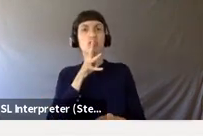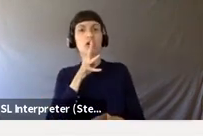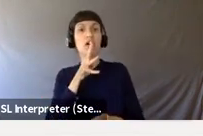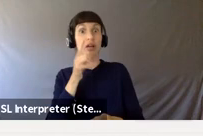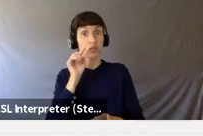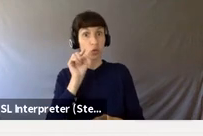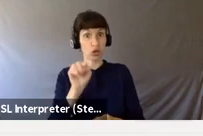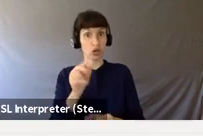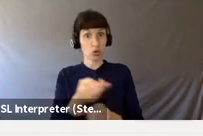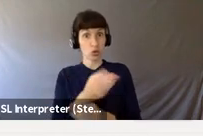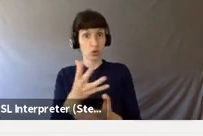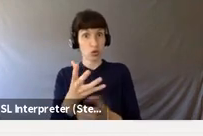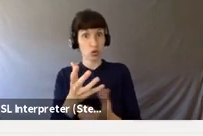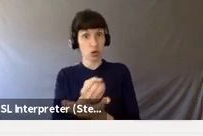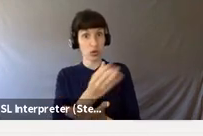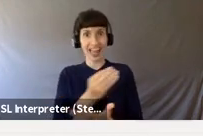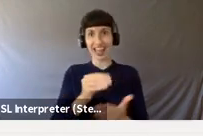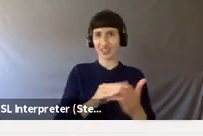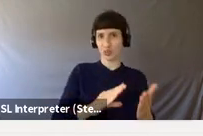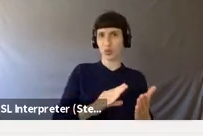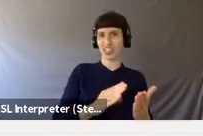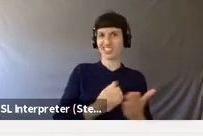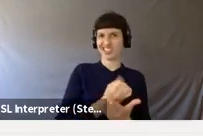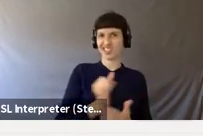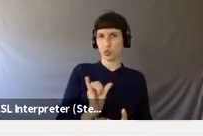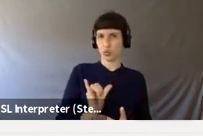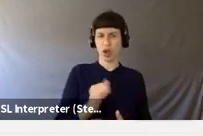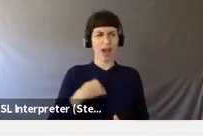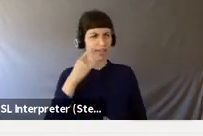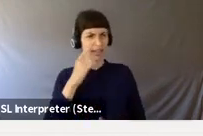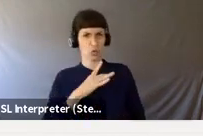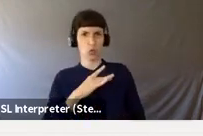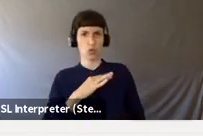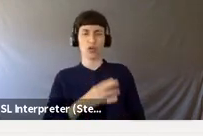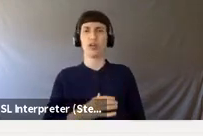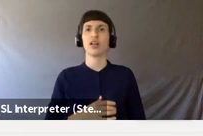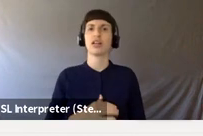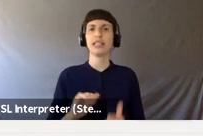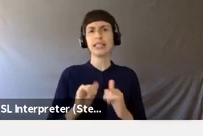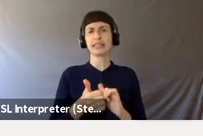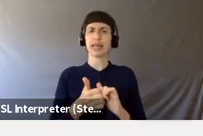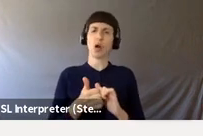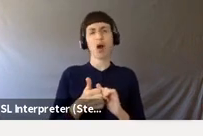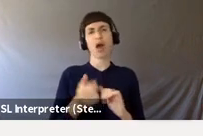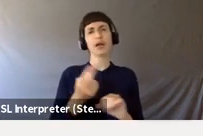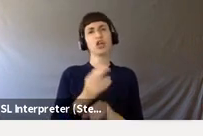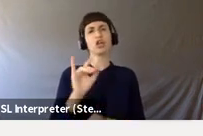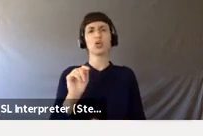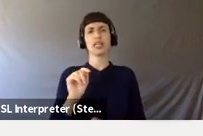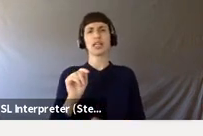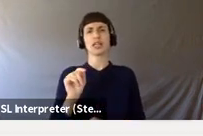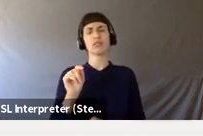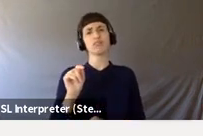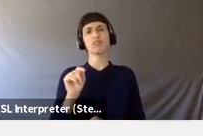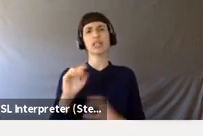to use. I think that's super cool. Yeah, so that's how I'm framing it. This is like the journal